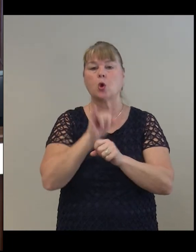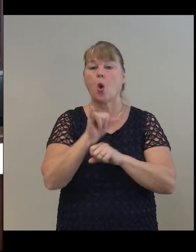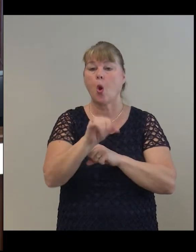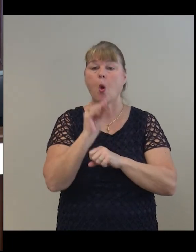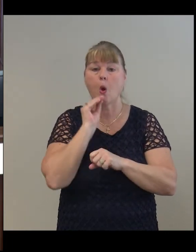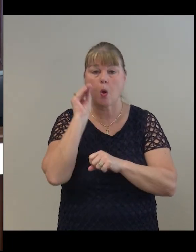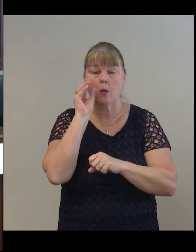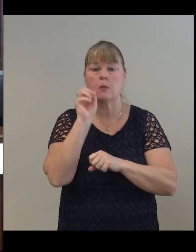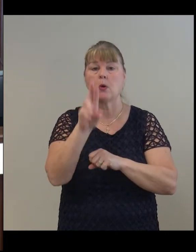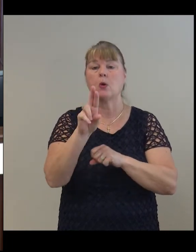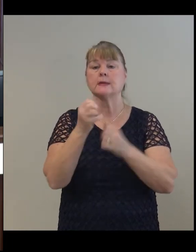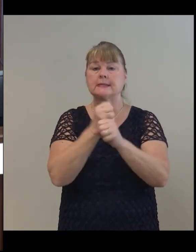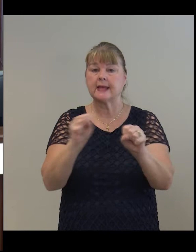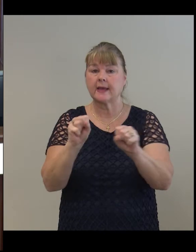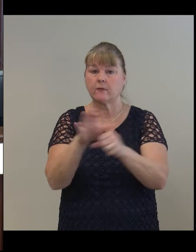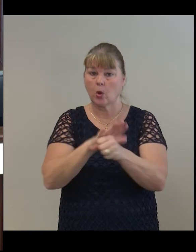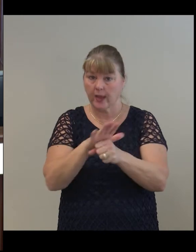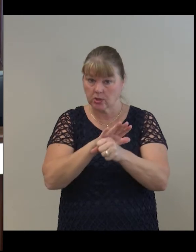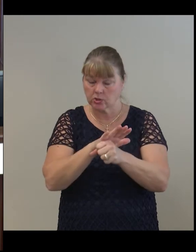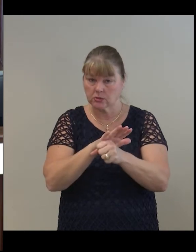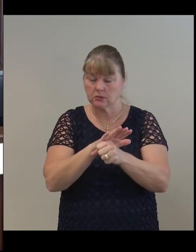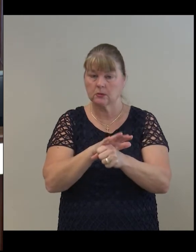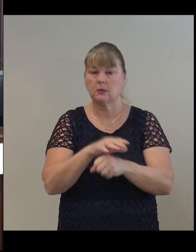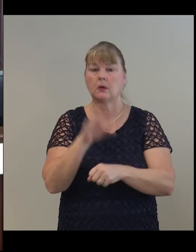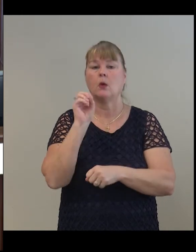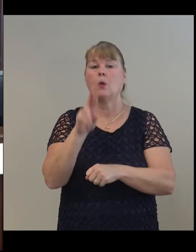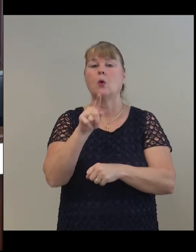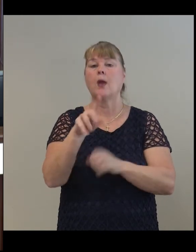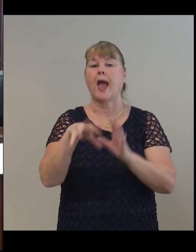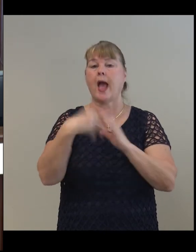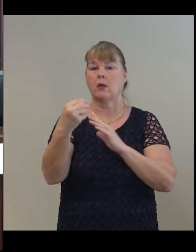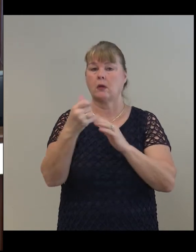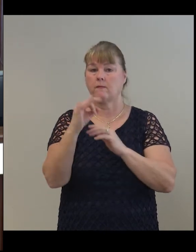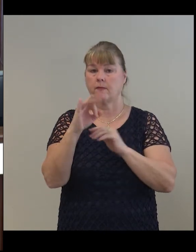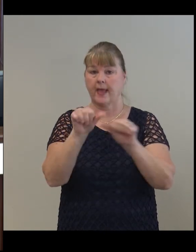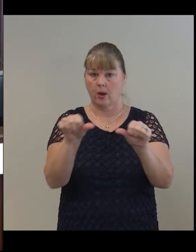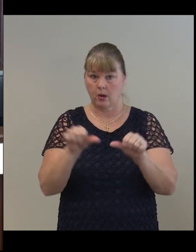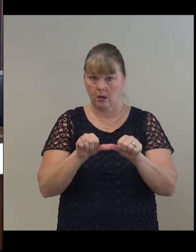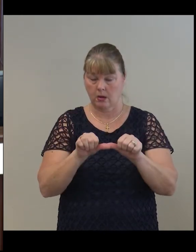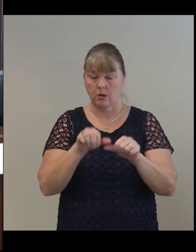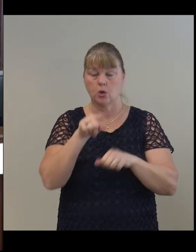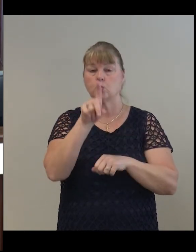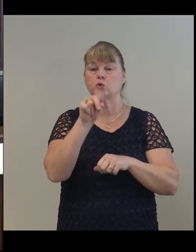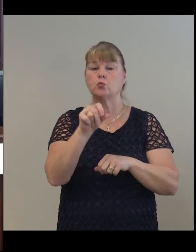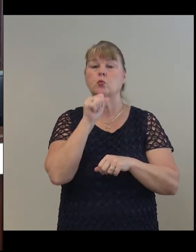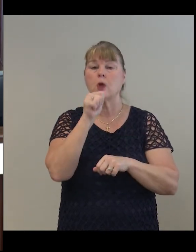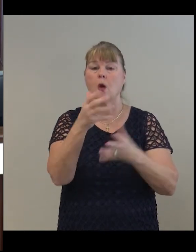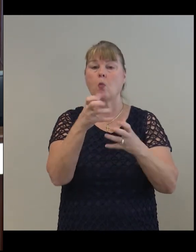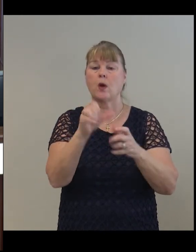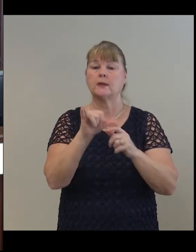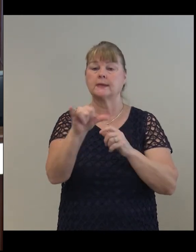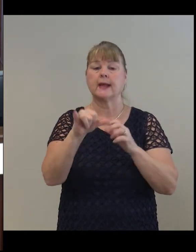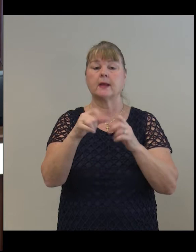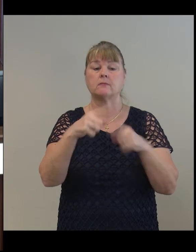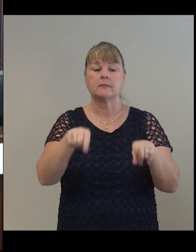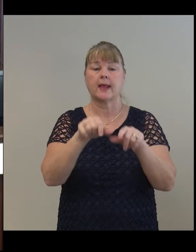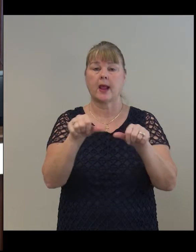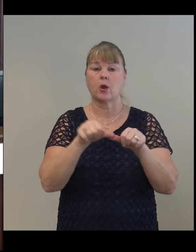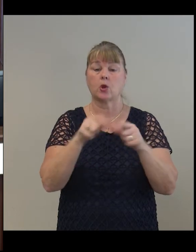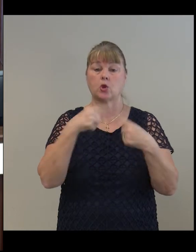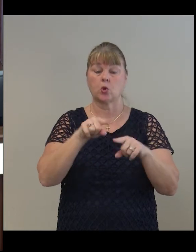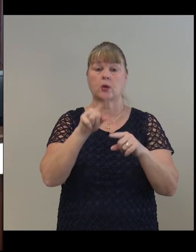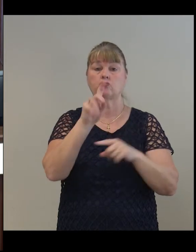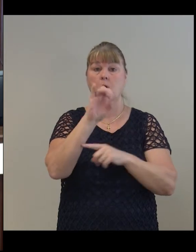the area. You do not want to be out and about during tropical storm force winds, which is why they base their hurricane watches and